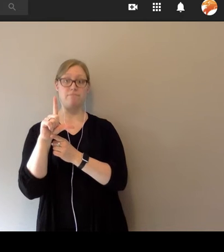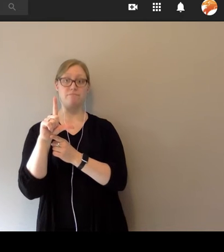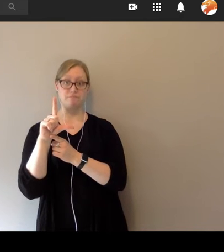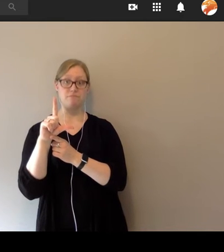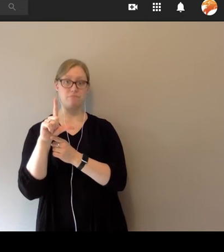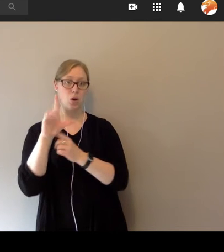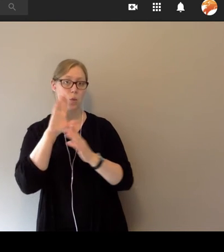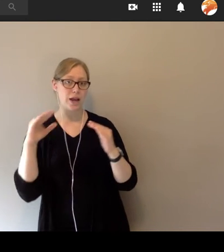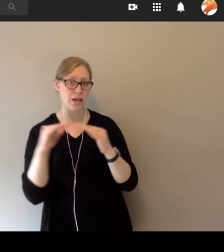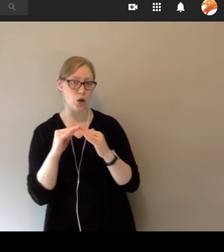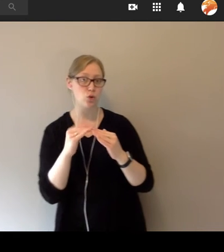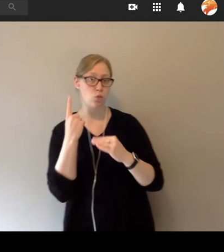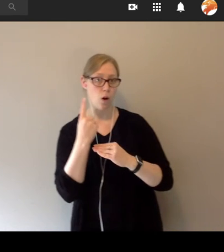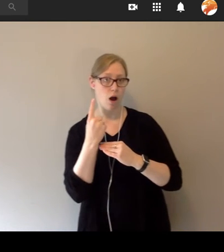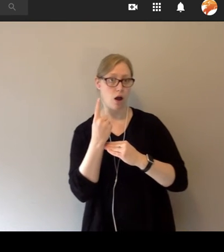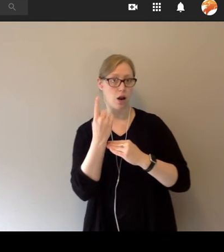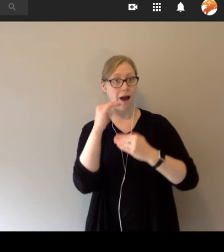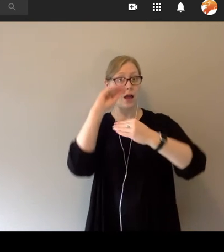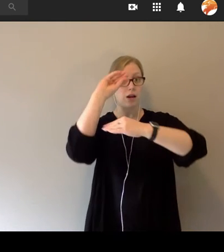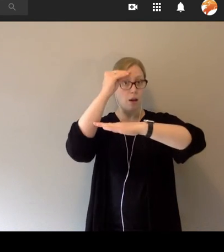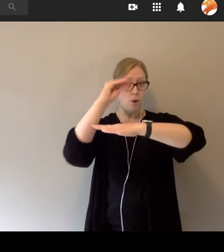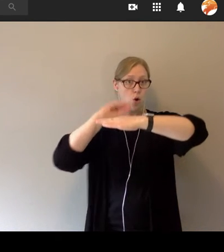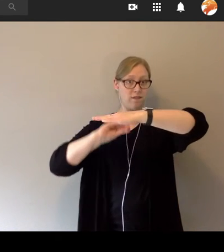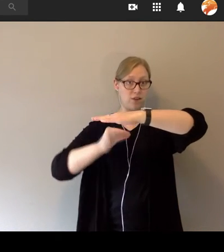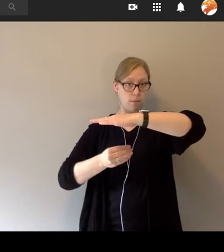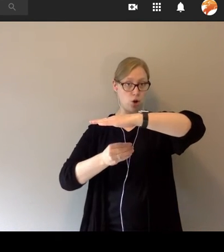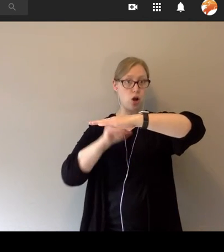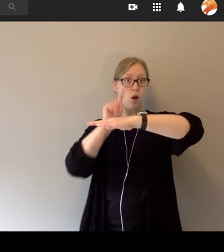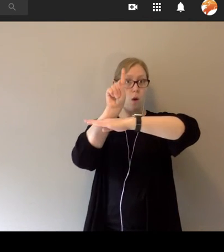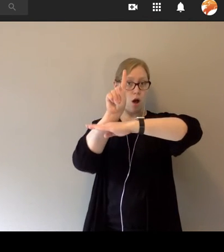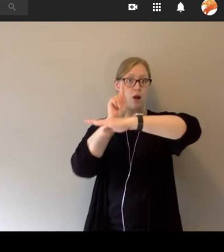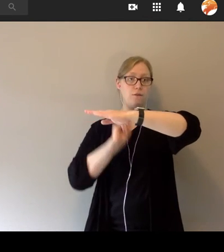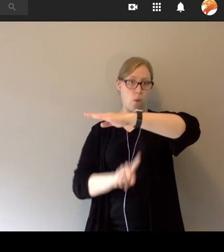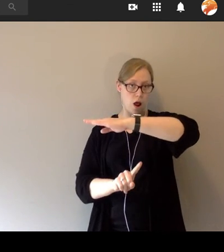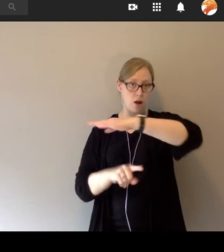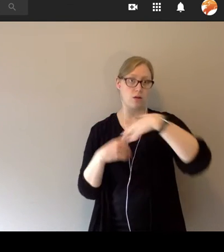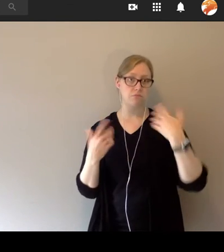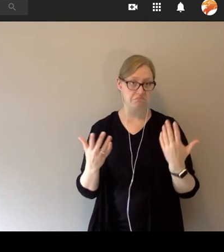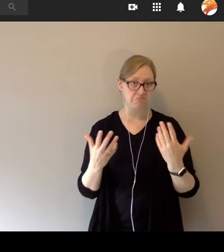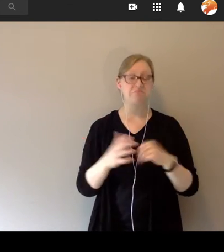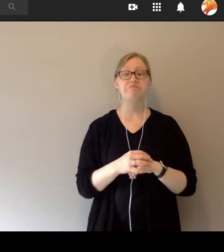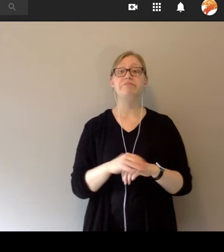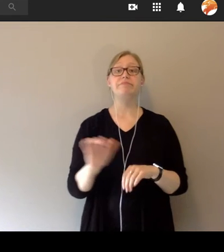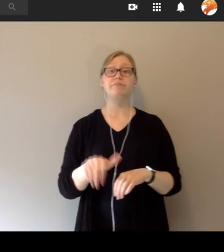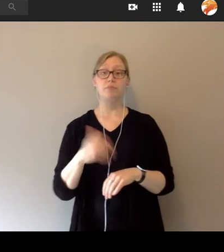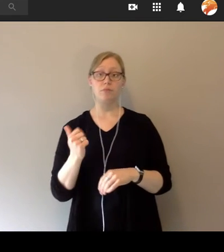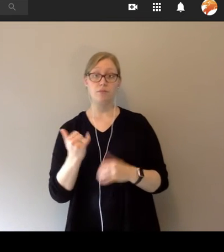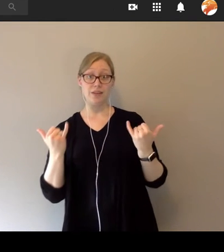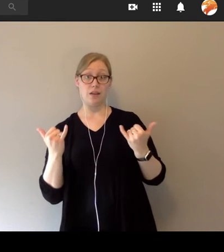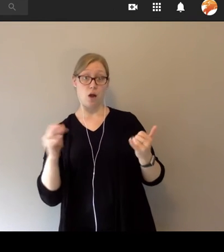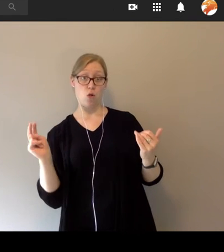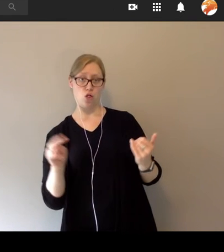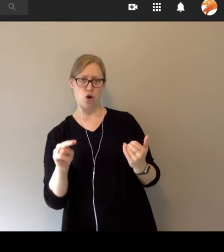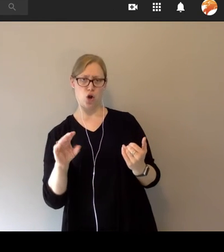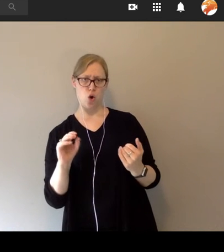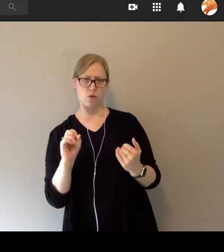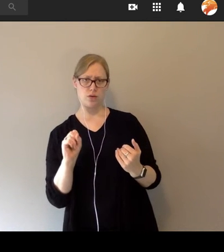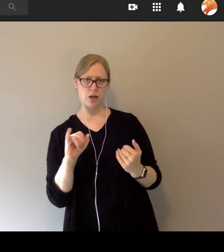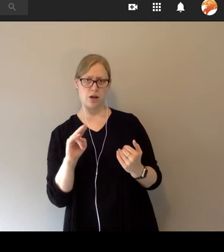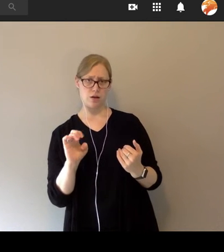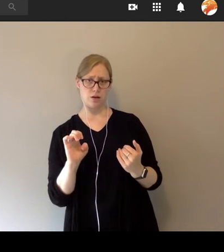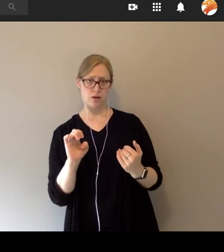1. So that's one big idea. The other big idea is to look at the cosine. So what happens when we look at the